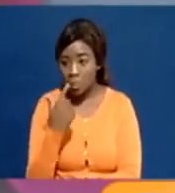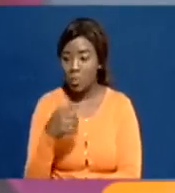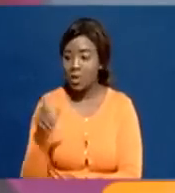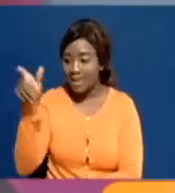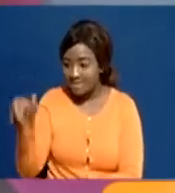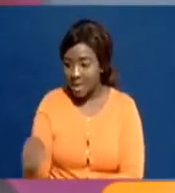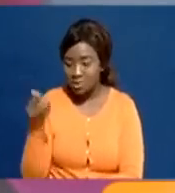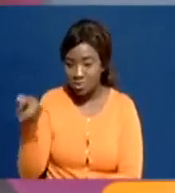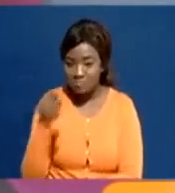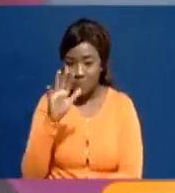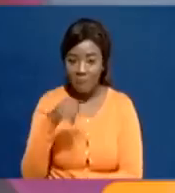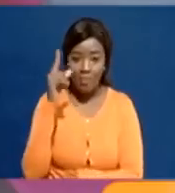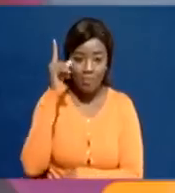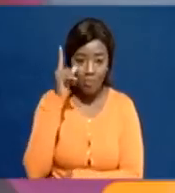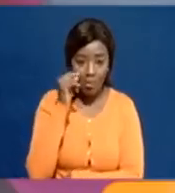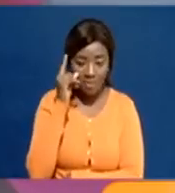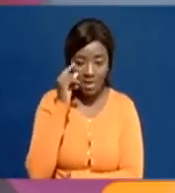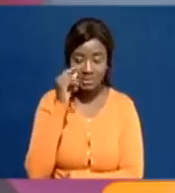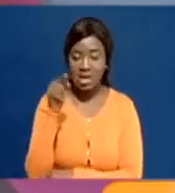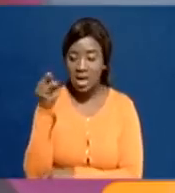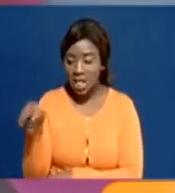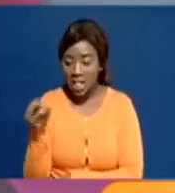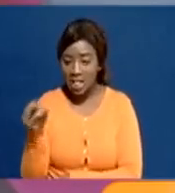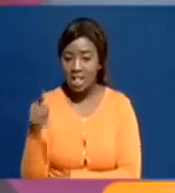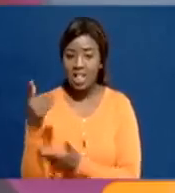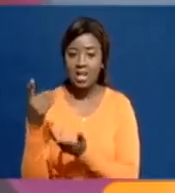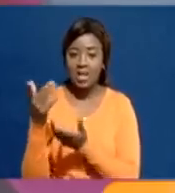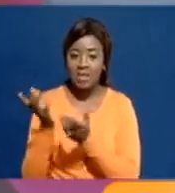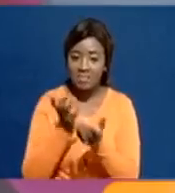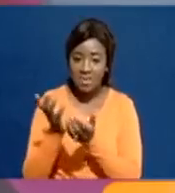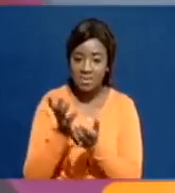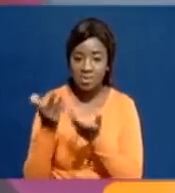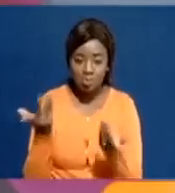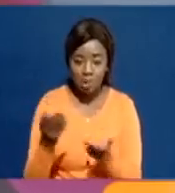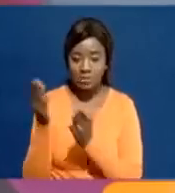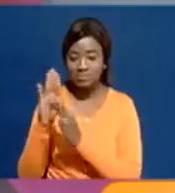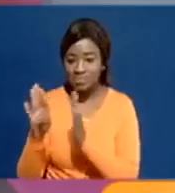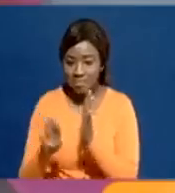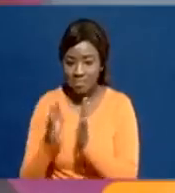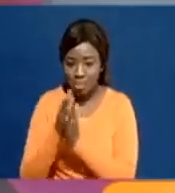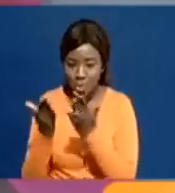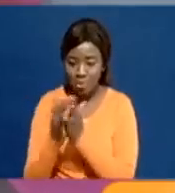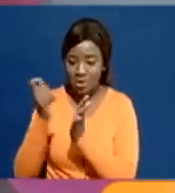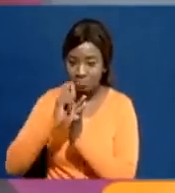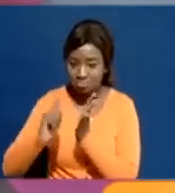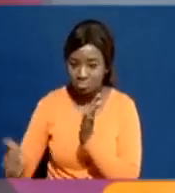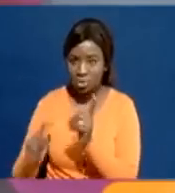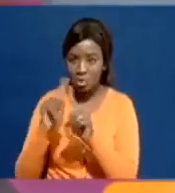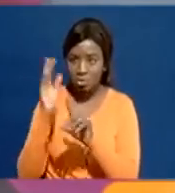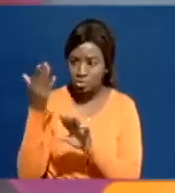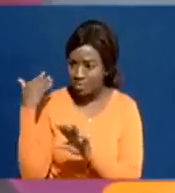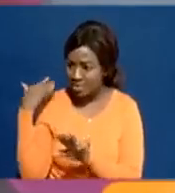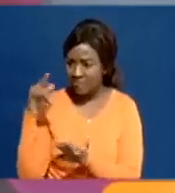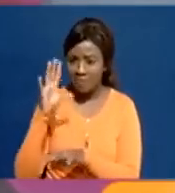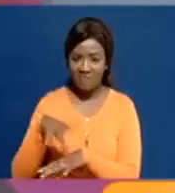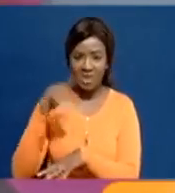Kioko Kiundi. He is an entrepreneur and an author and was diagnosed with stomach cancer in 2013. And in